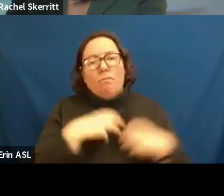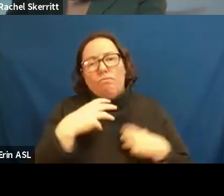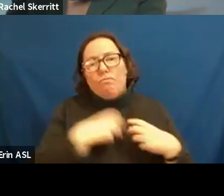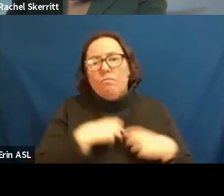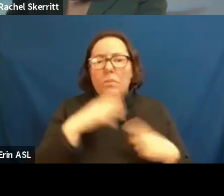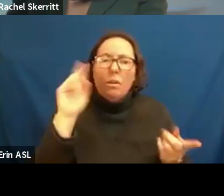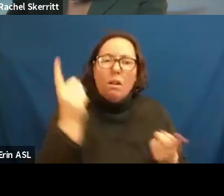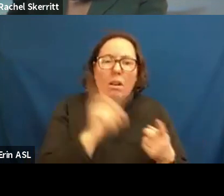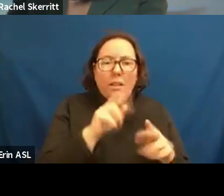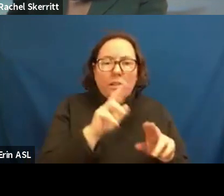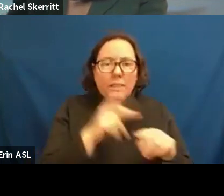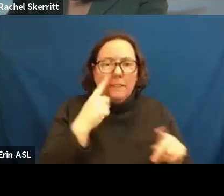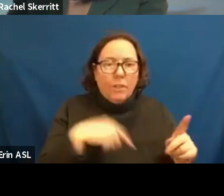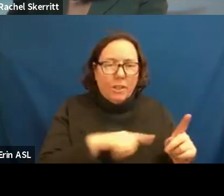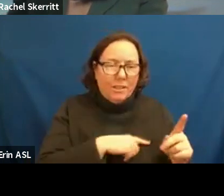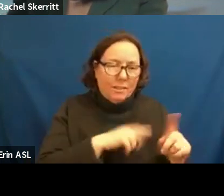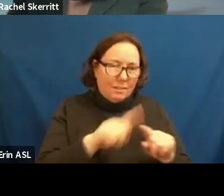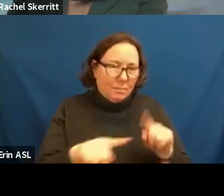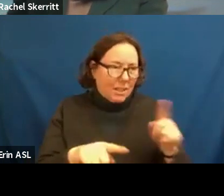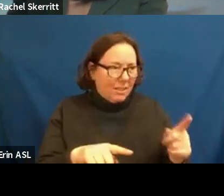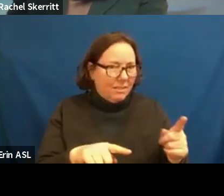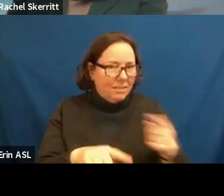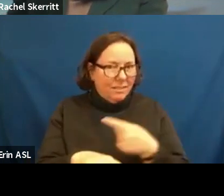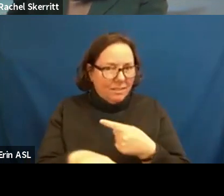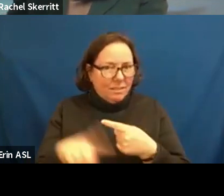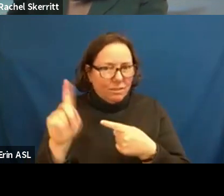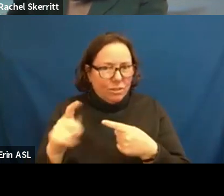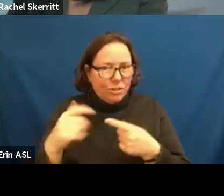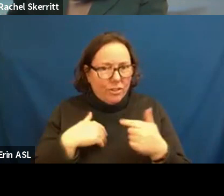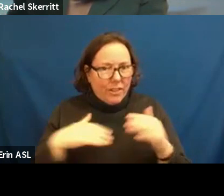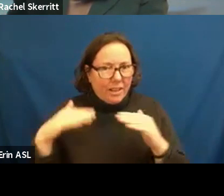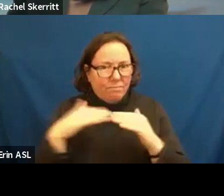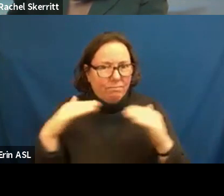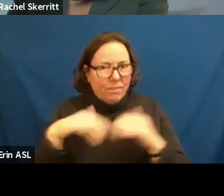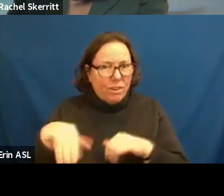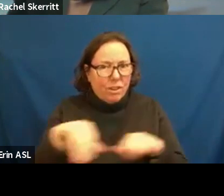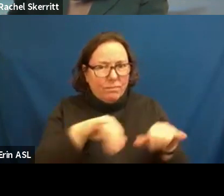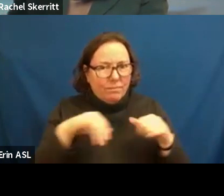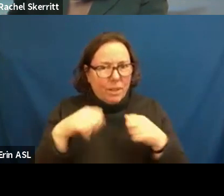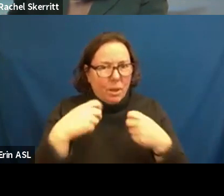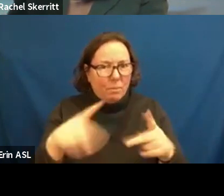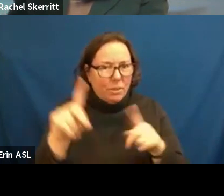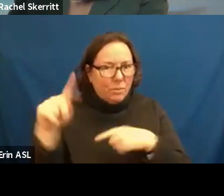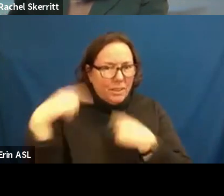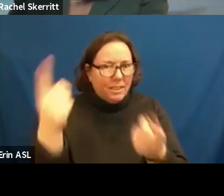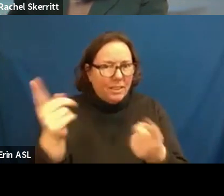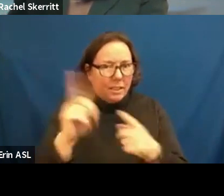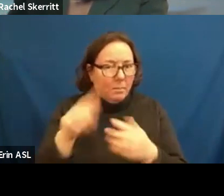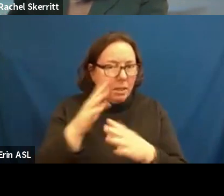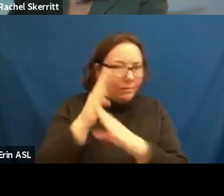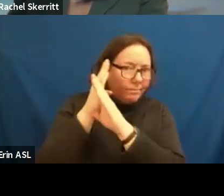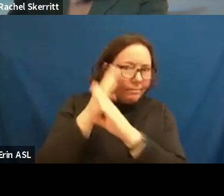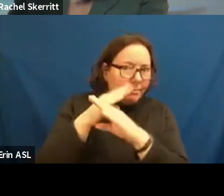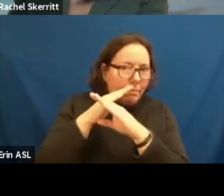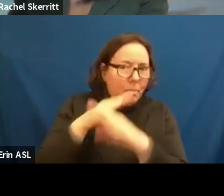reforms. I lament the decades of seats which could have been filled by talented, capable kids who just were not able to participate